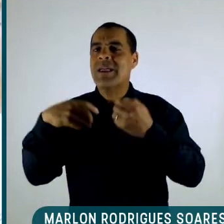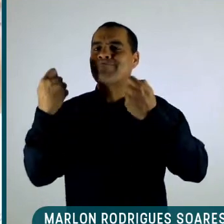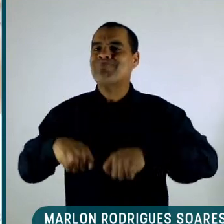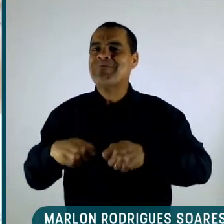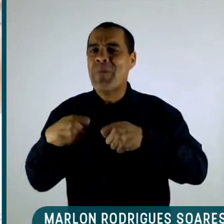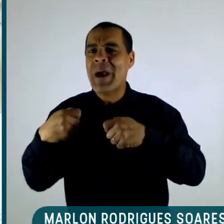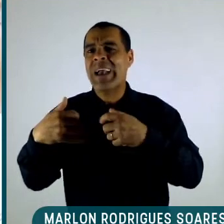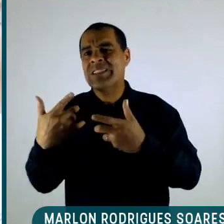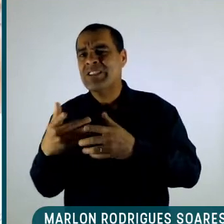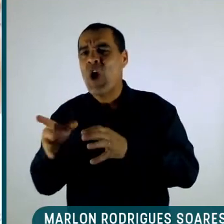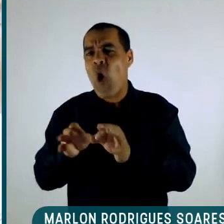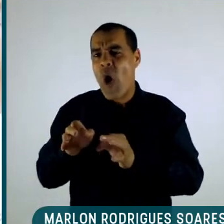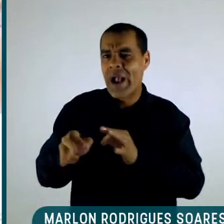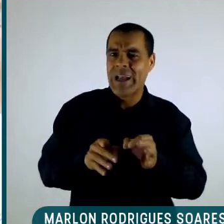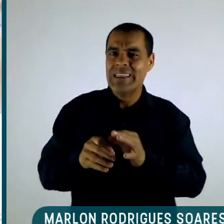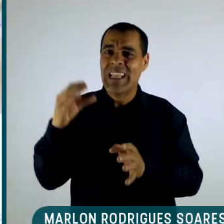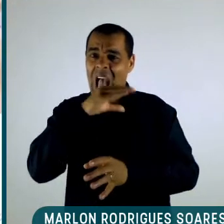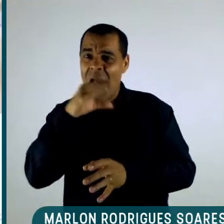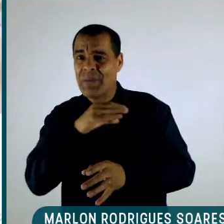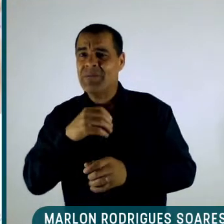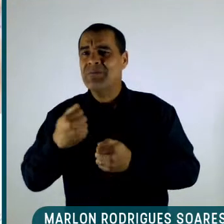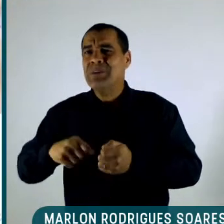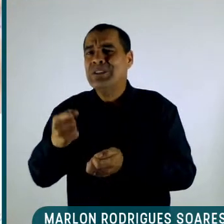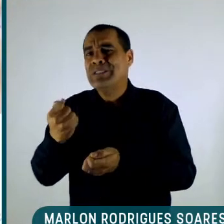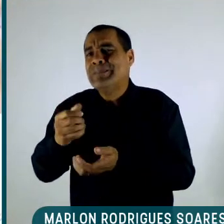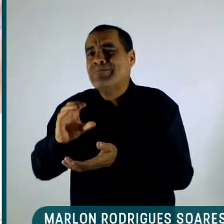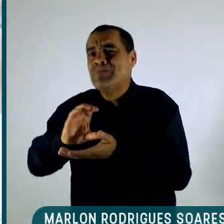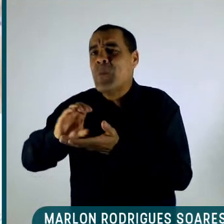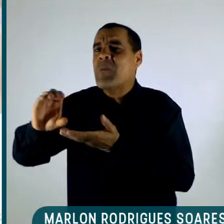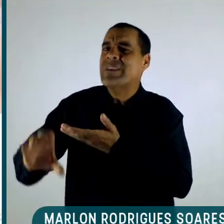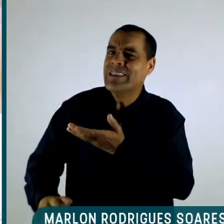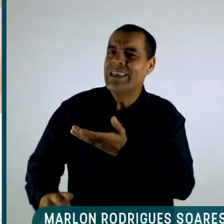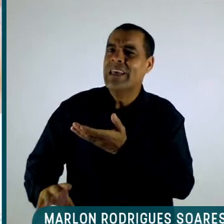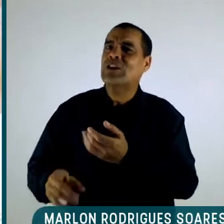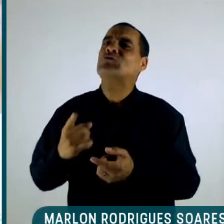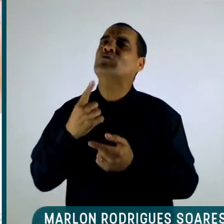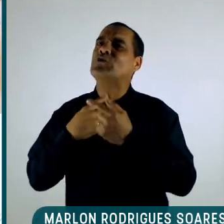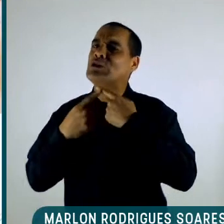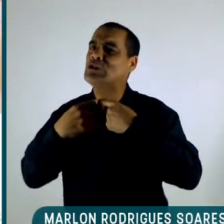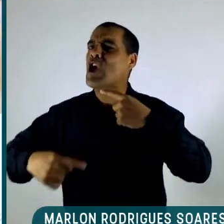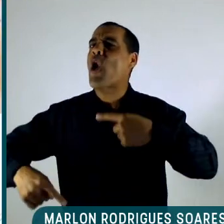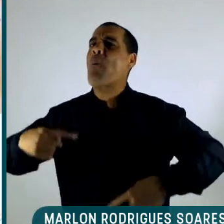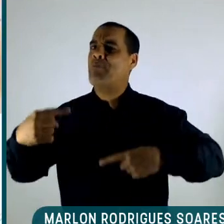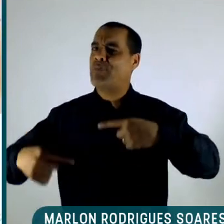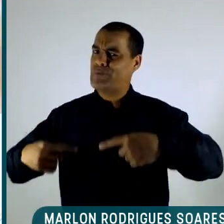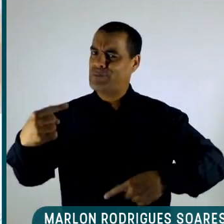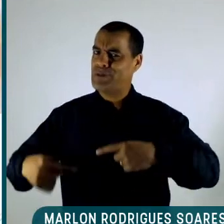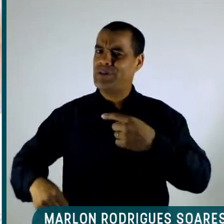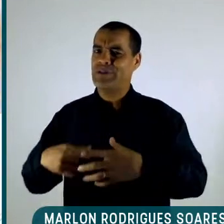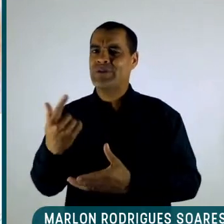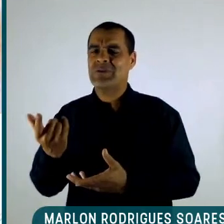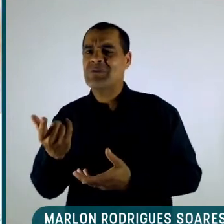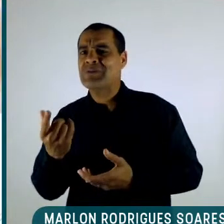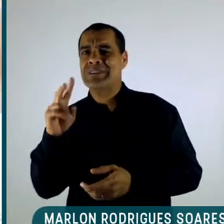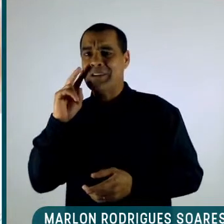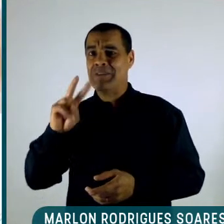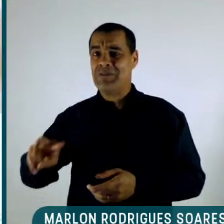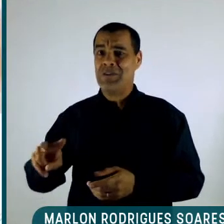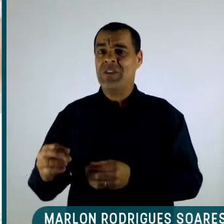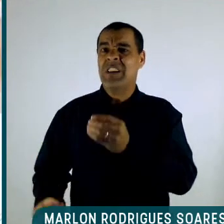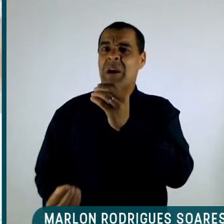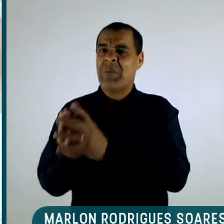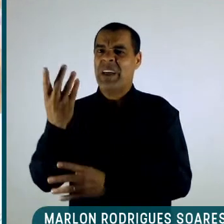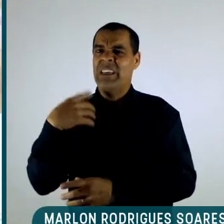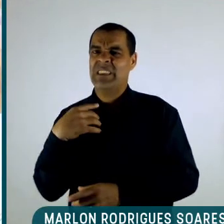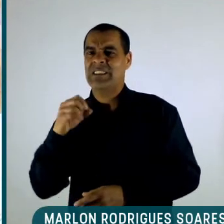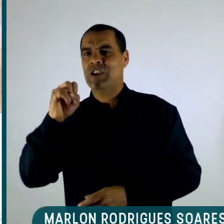is remarkable also because it was capable of organizing itself very quickly. They just needed a